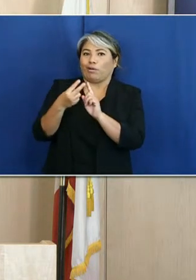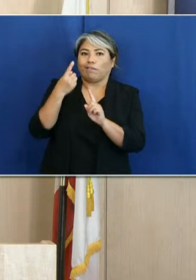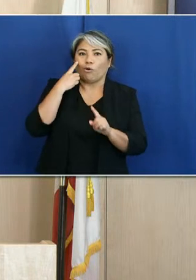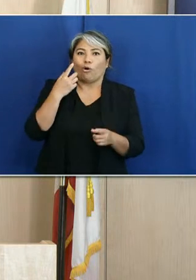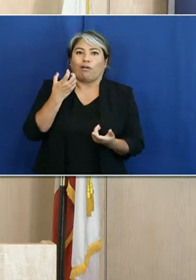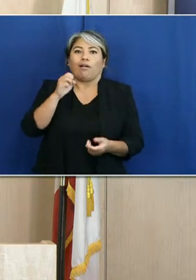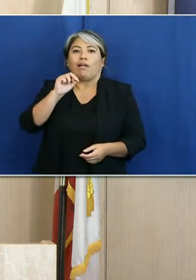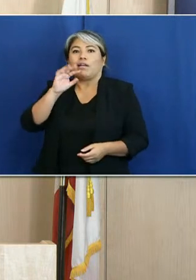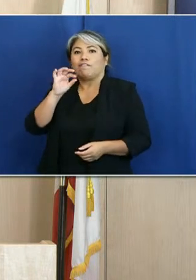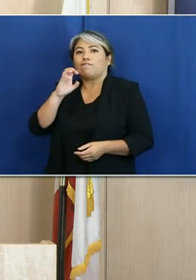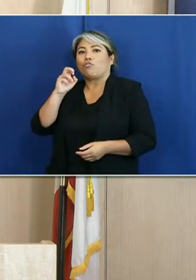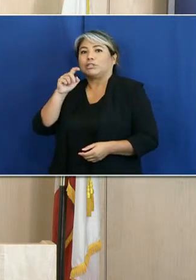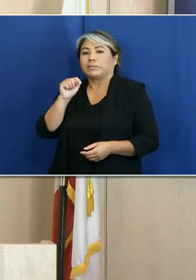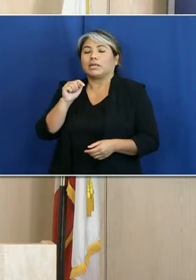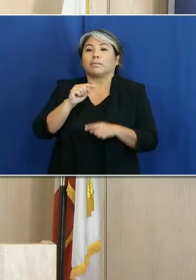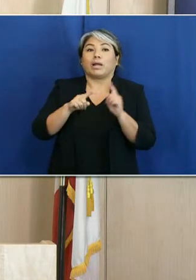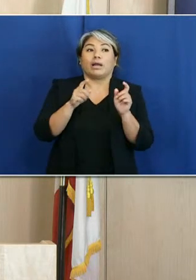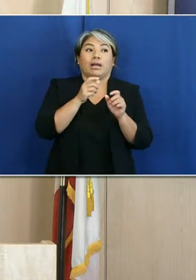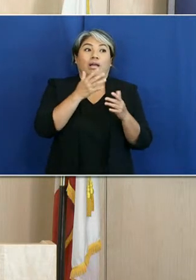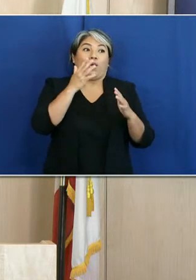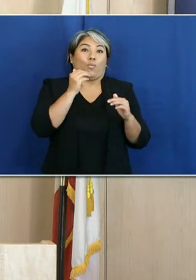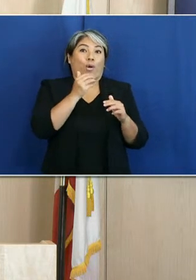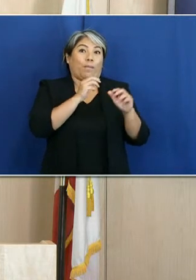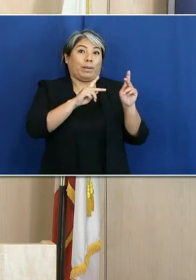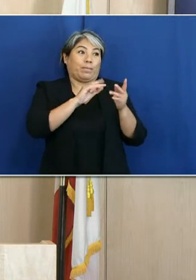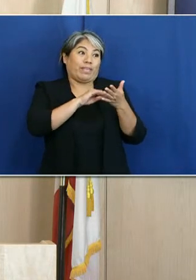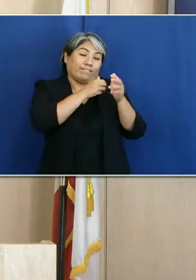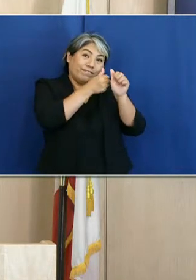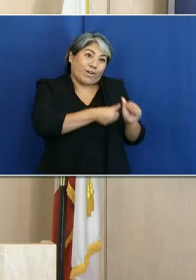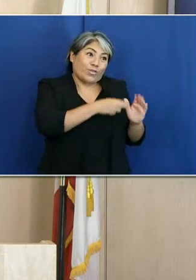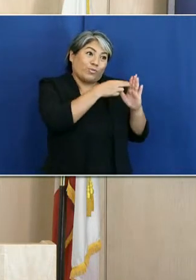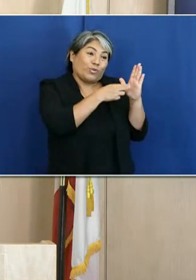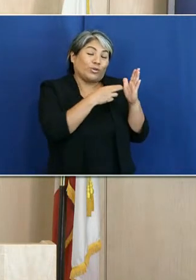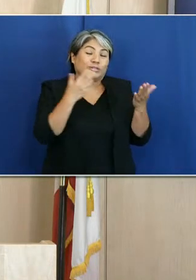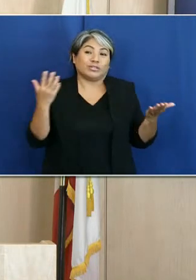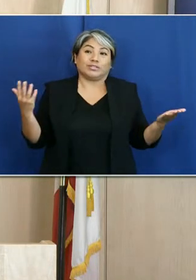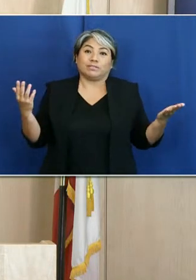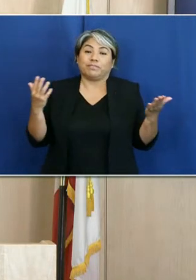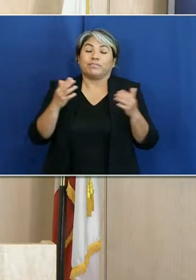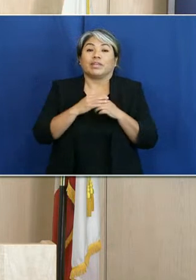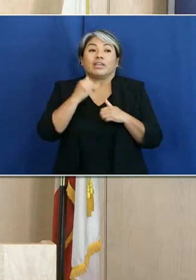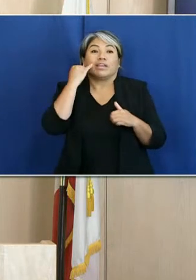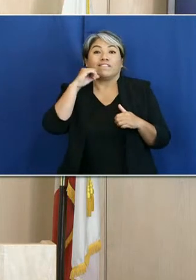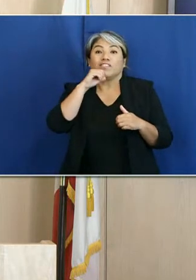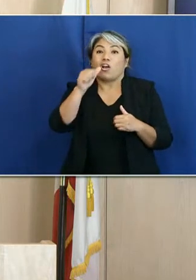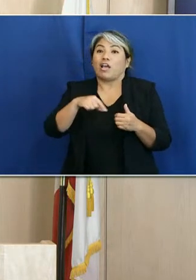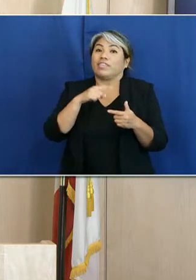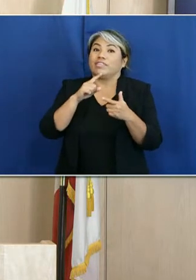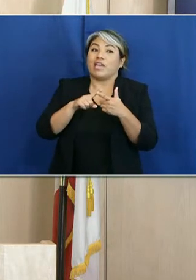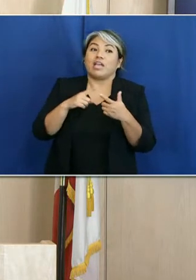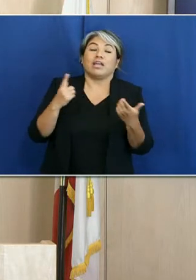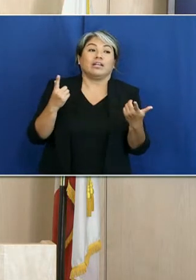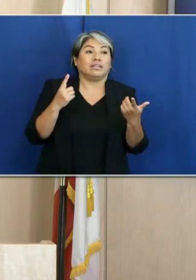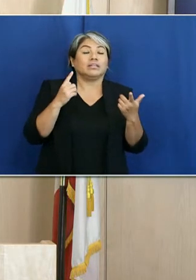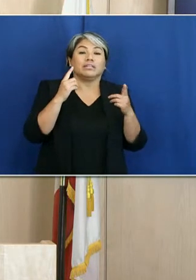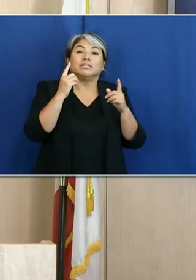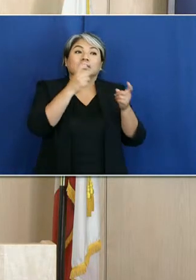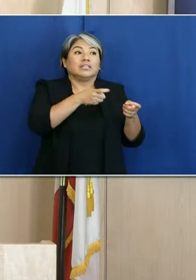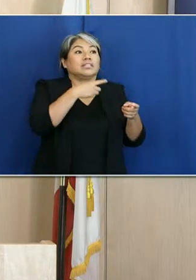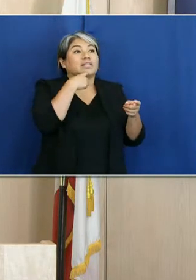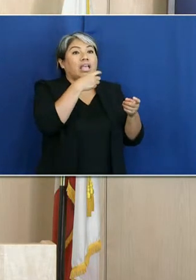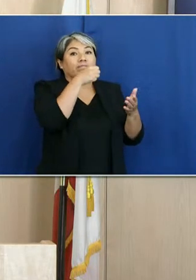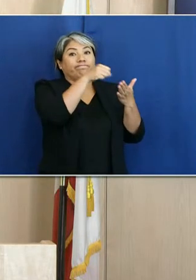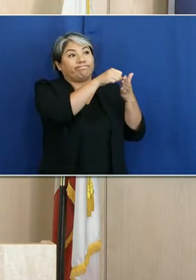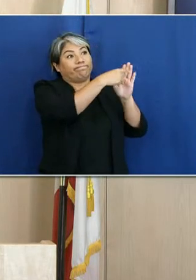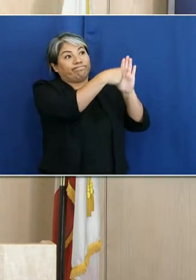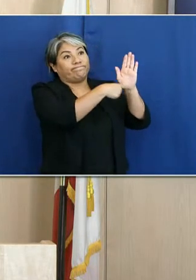do certainly hope folks would comply. If not, we hope that initial visit would gain compliance. If not, we hope the issuance of a public health closure notice